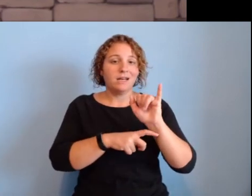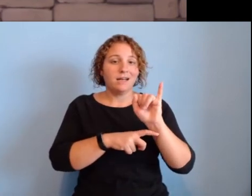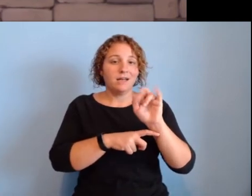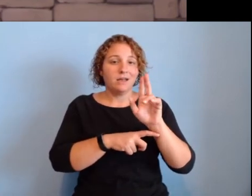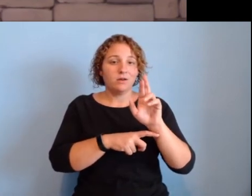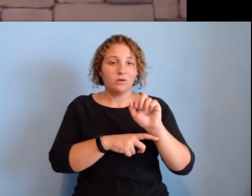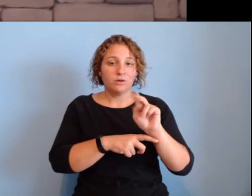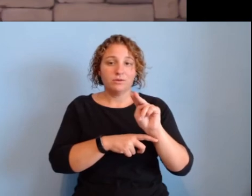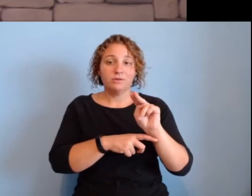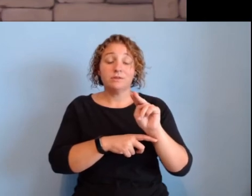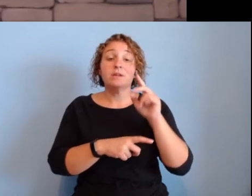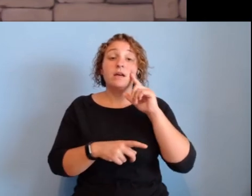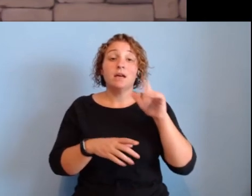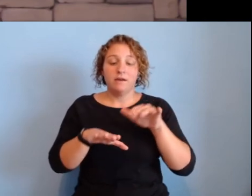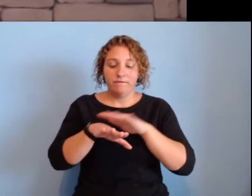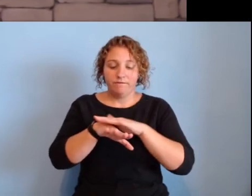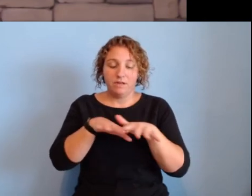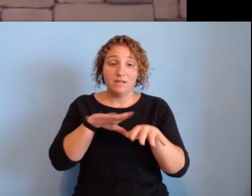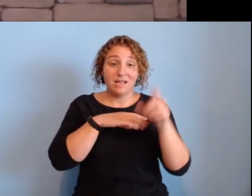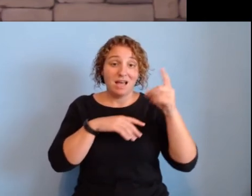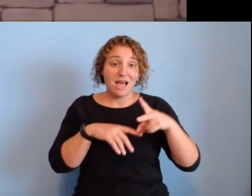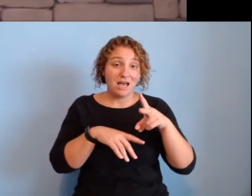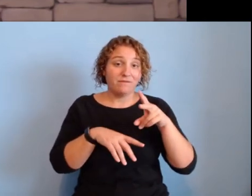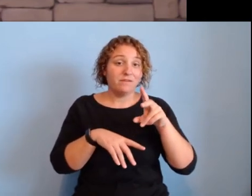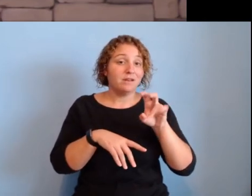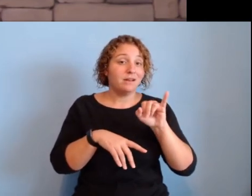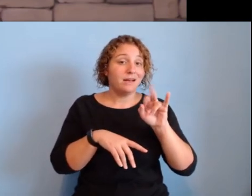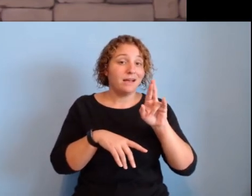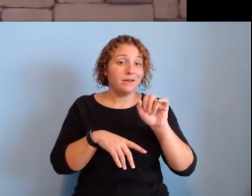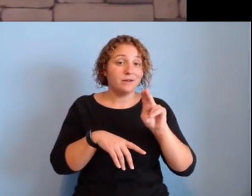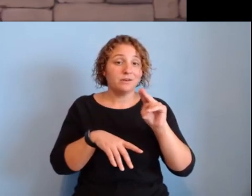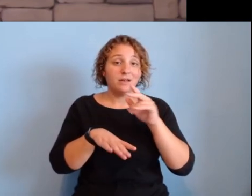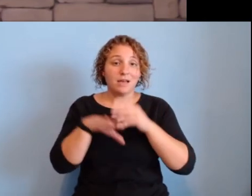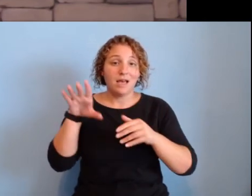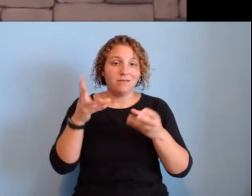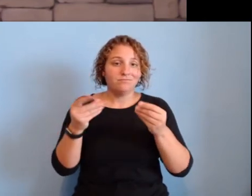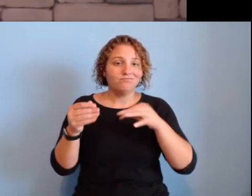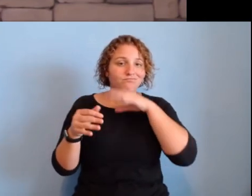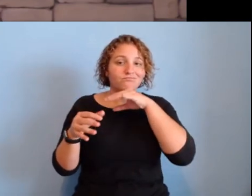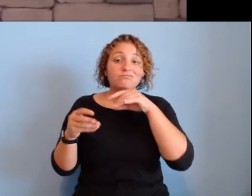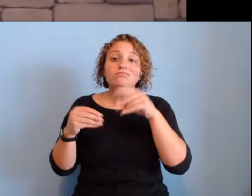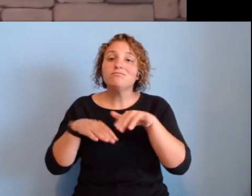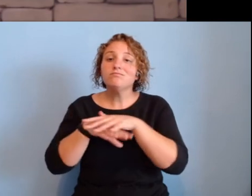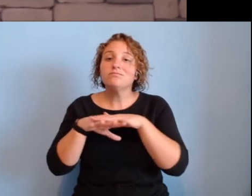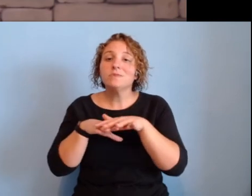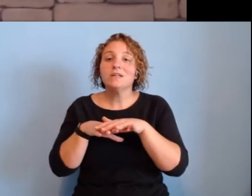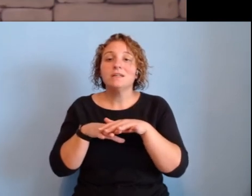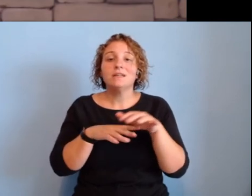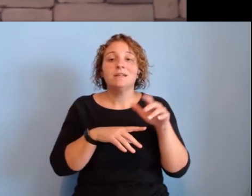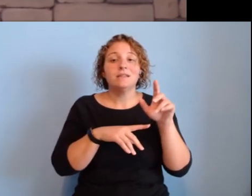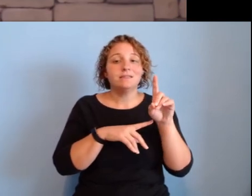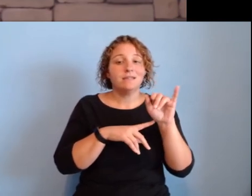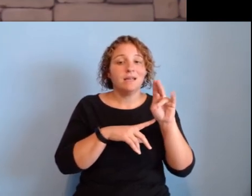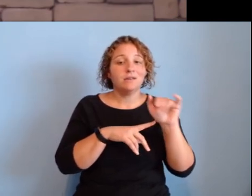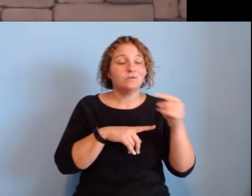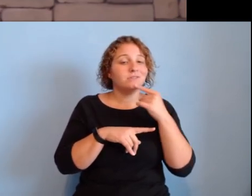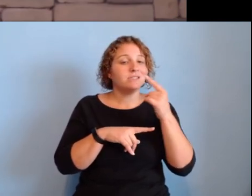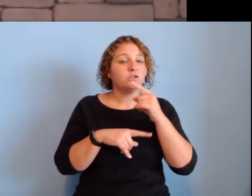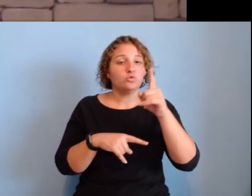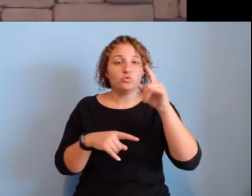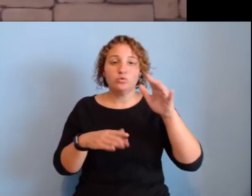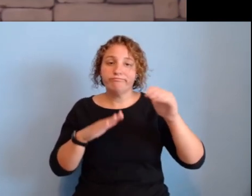read it because you'll need it for next week. Daniel says, Thou, King, verse 37 of Daniel 2, you are a king of kings for the God of heaven hath